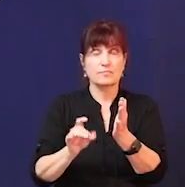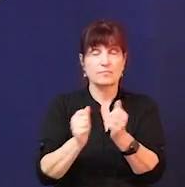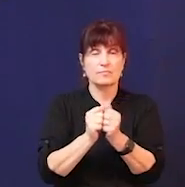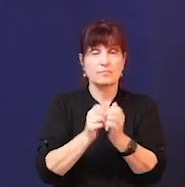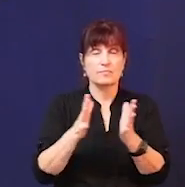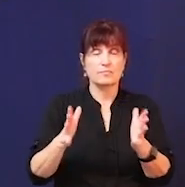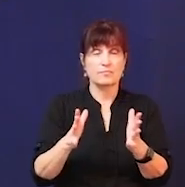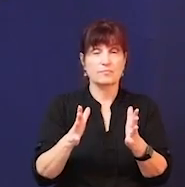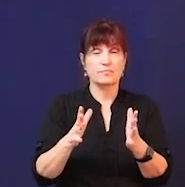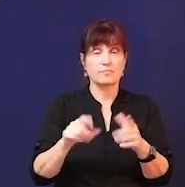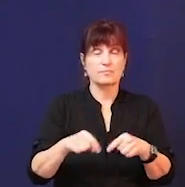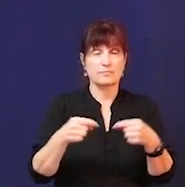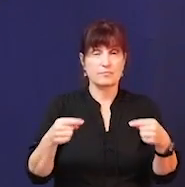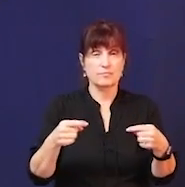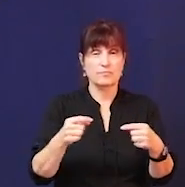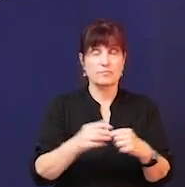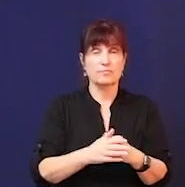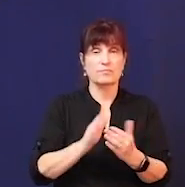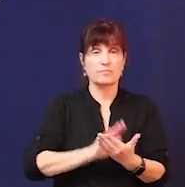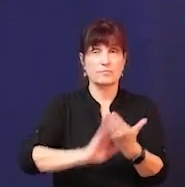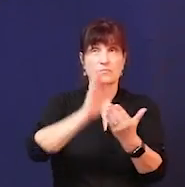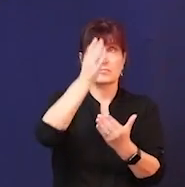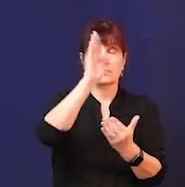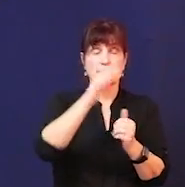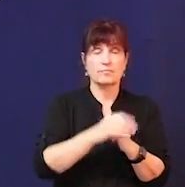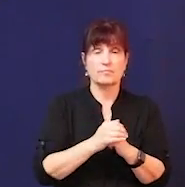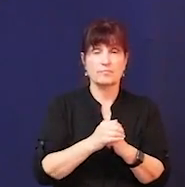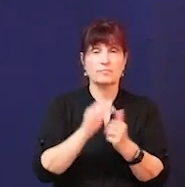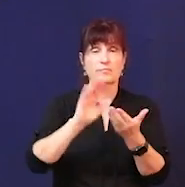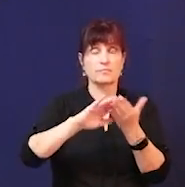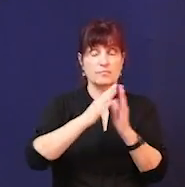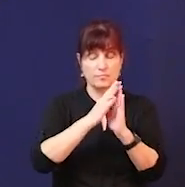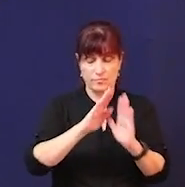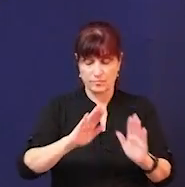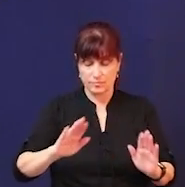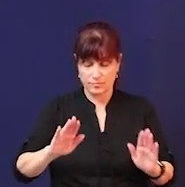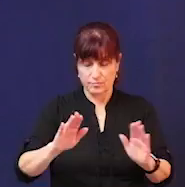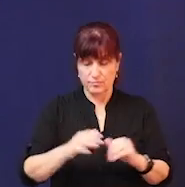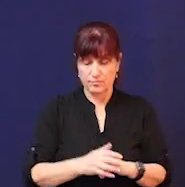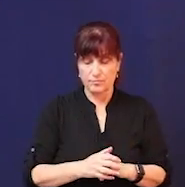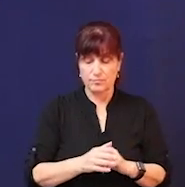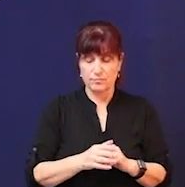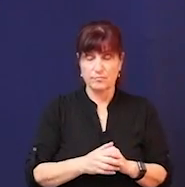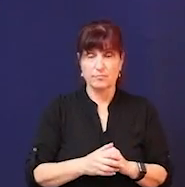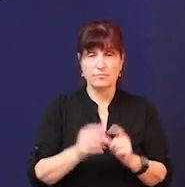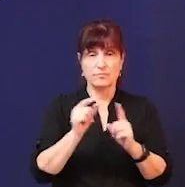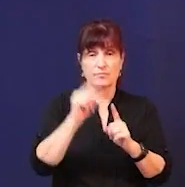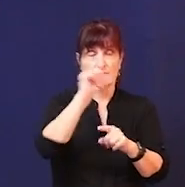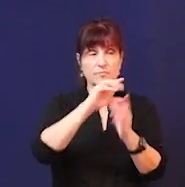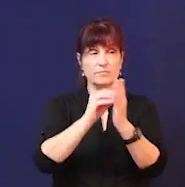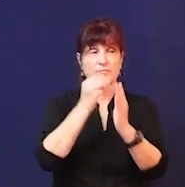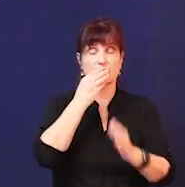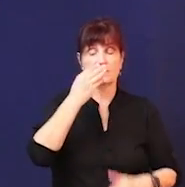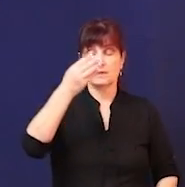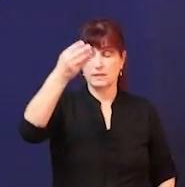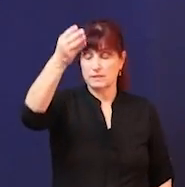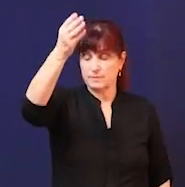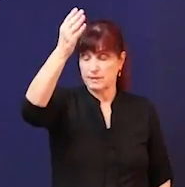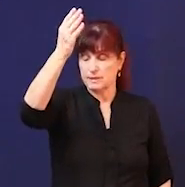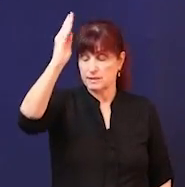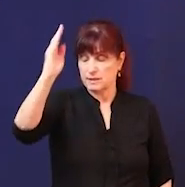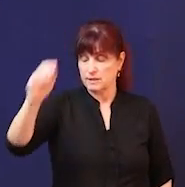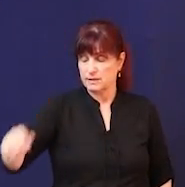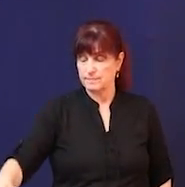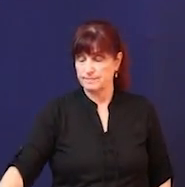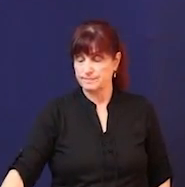or blemish before him, at peace. The word of the Lord. Thanks be